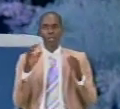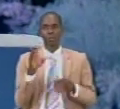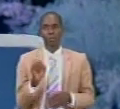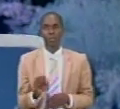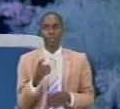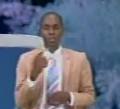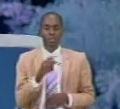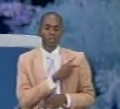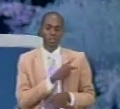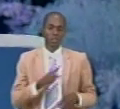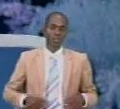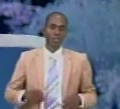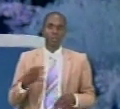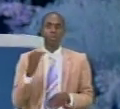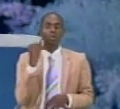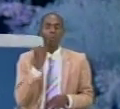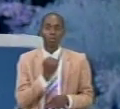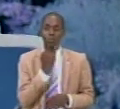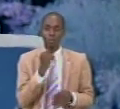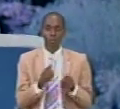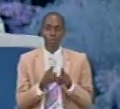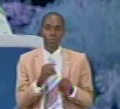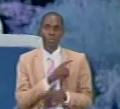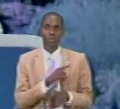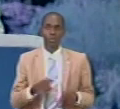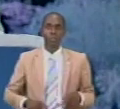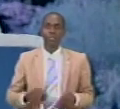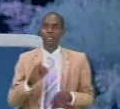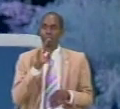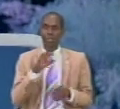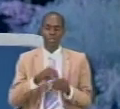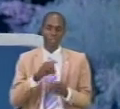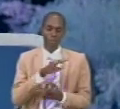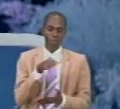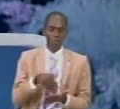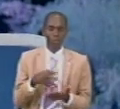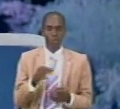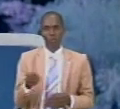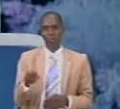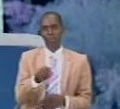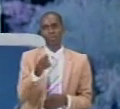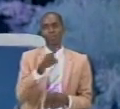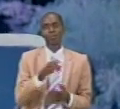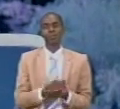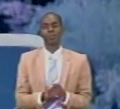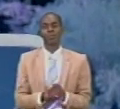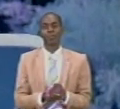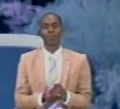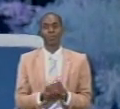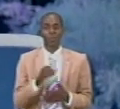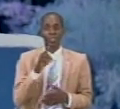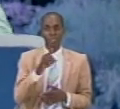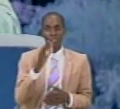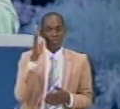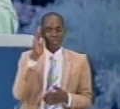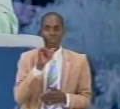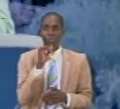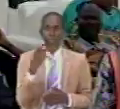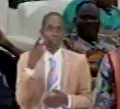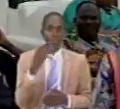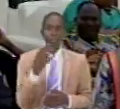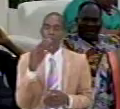of Israel even the Lord is in the midst of Thee thou shall not see evil